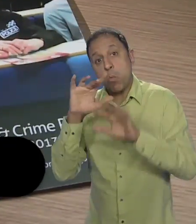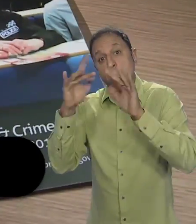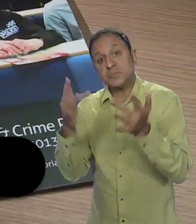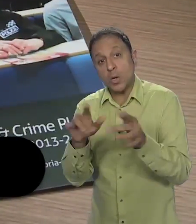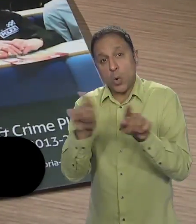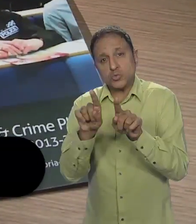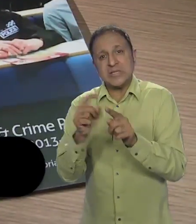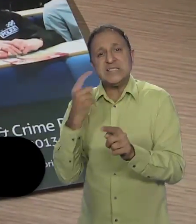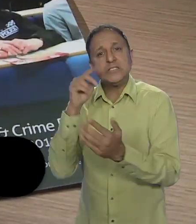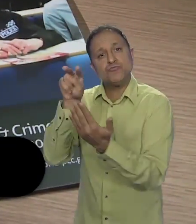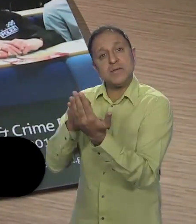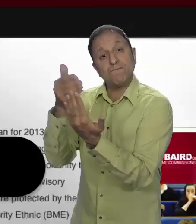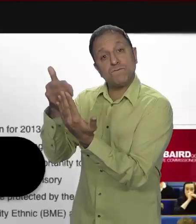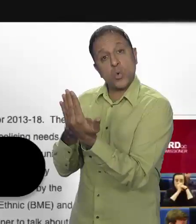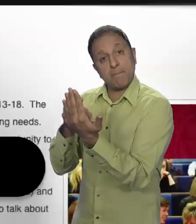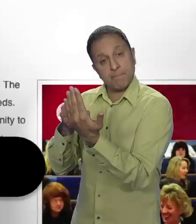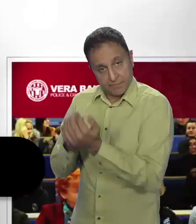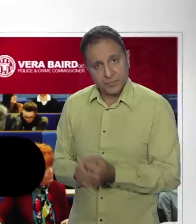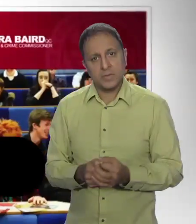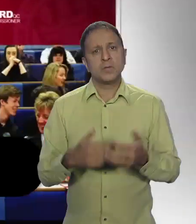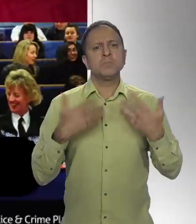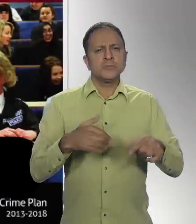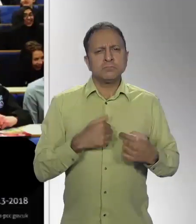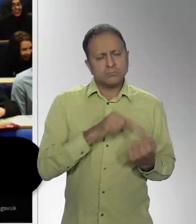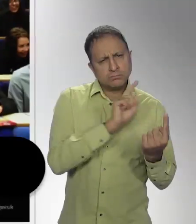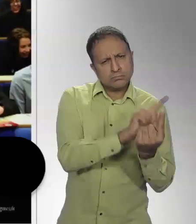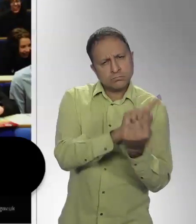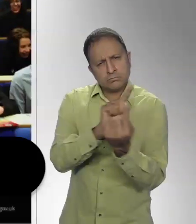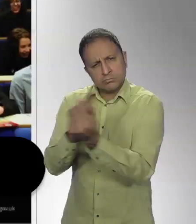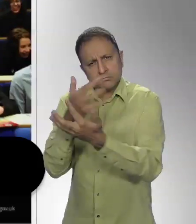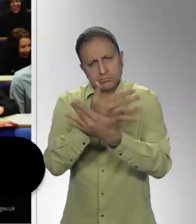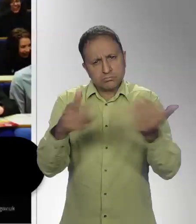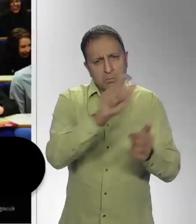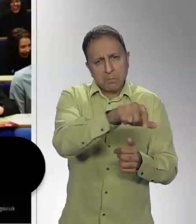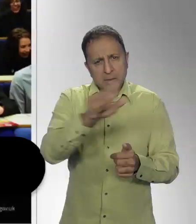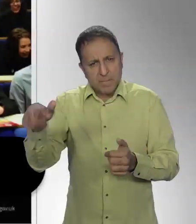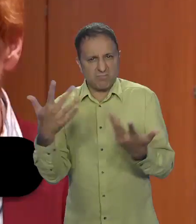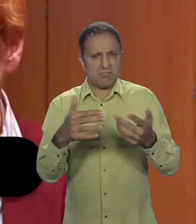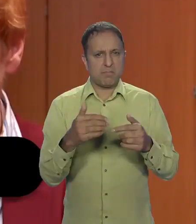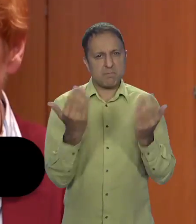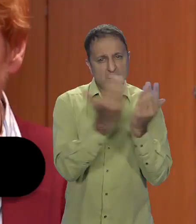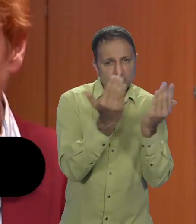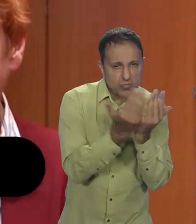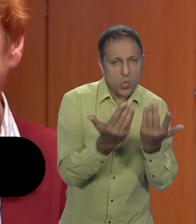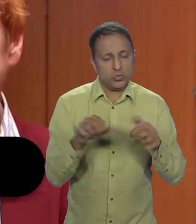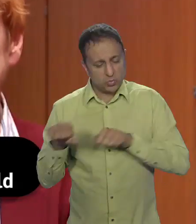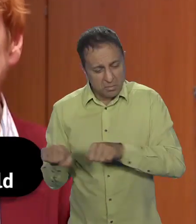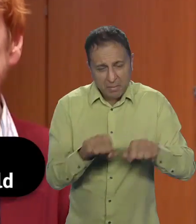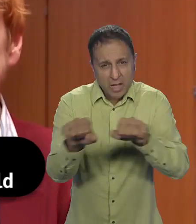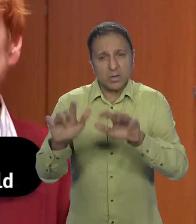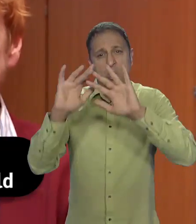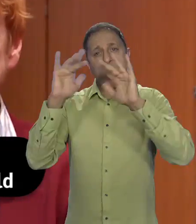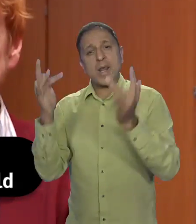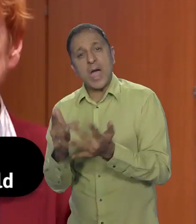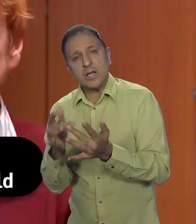can also read it on my website, and it's up there as well in an easy read form. I've written my plan with your help after